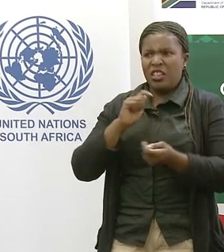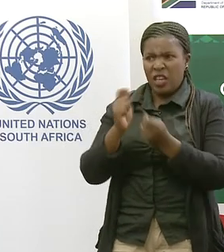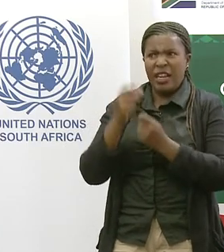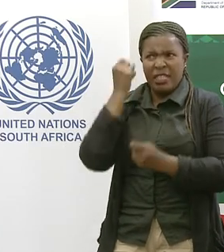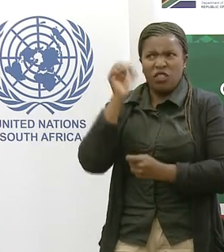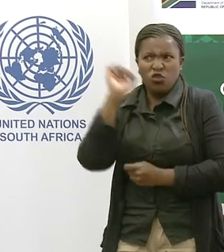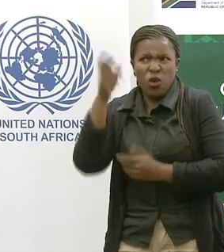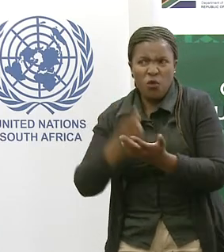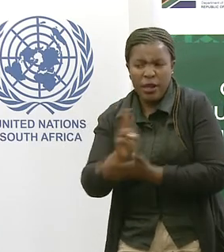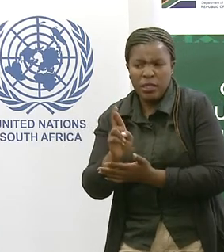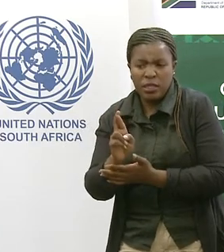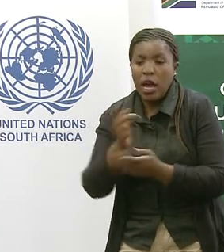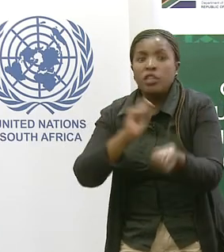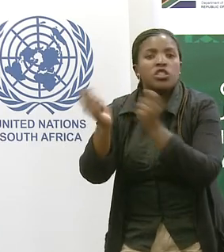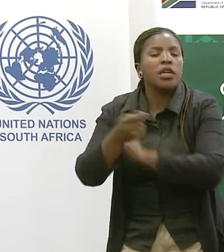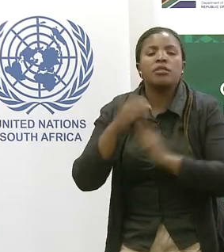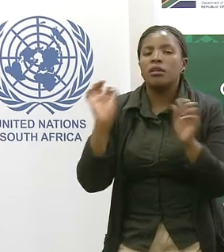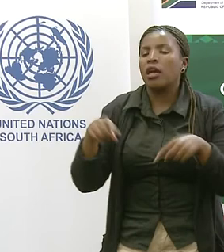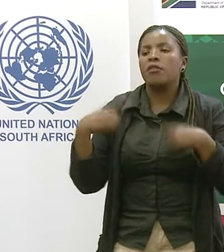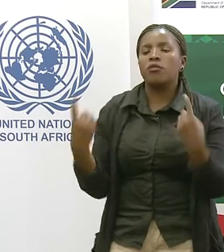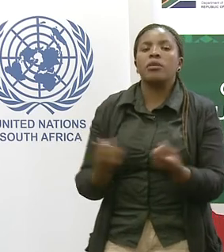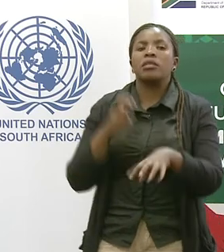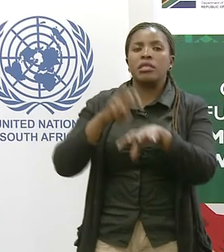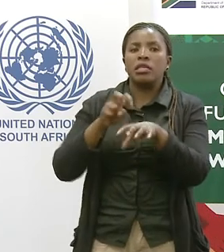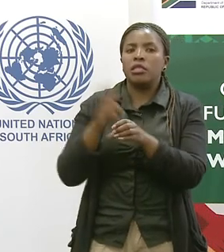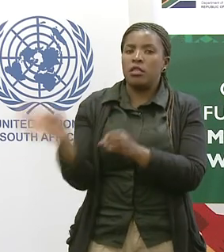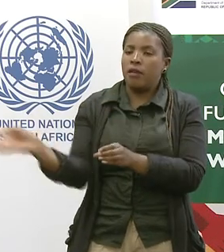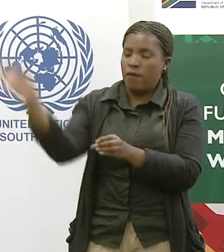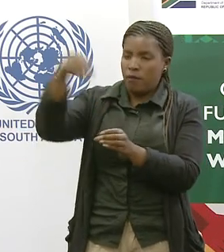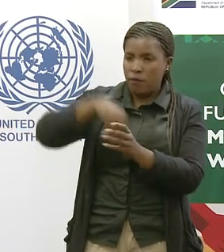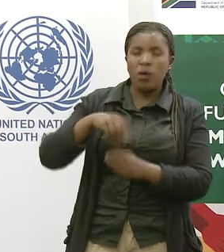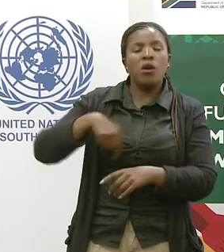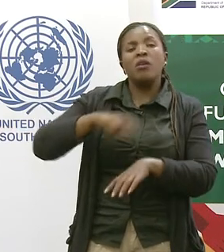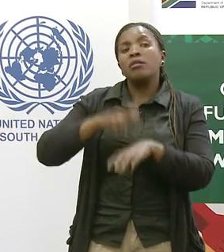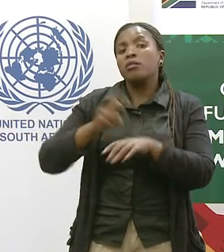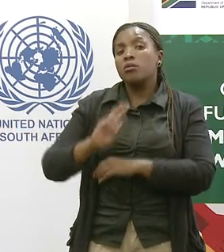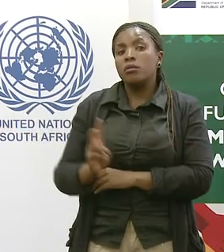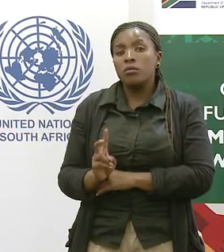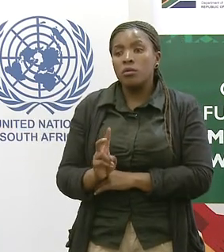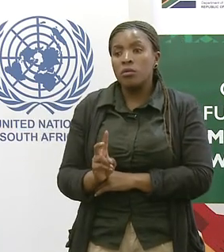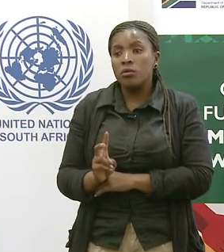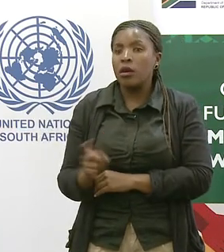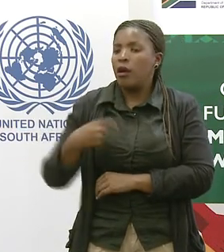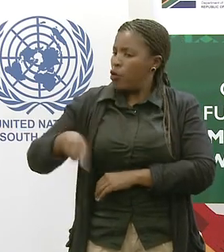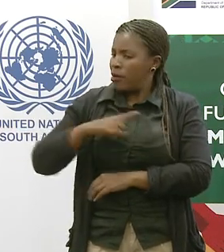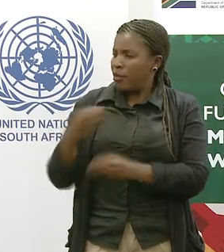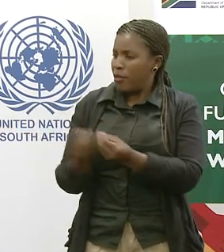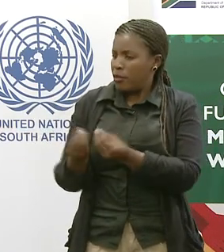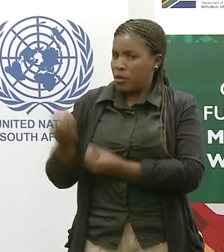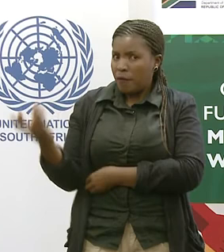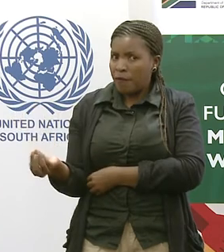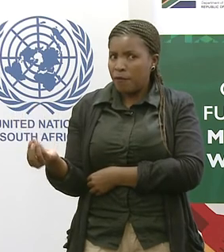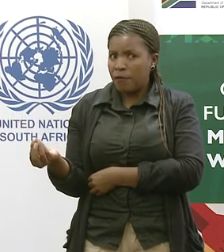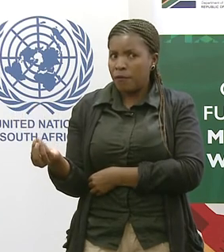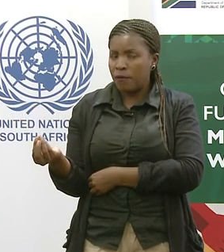engagement. And we need to be basically understanding that these instruments that we have are